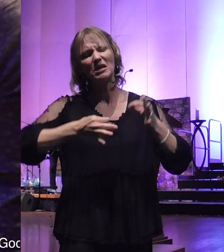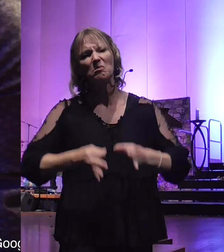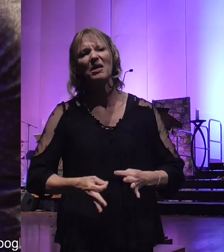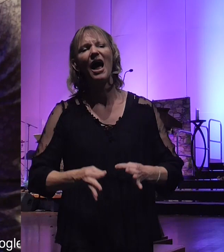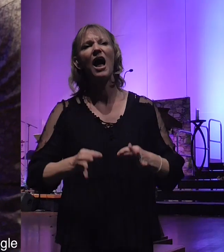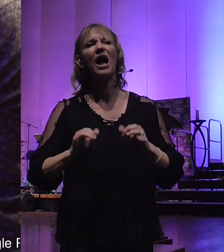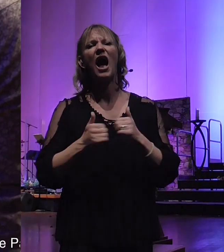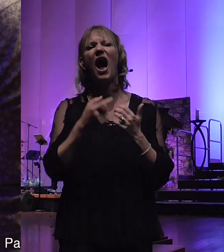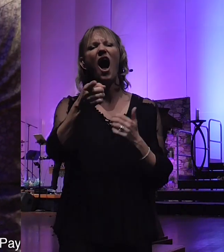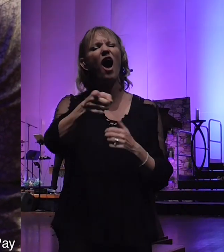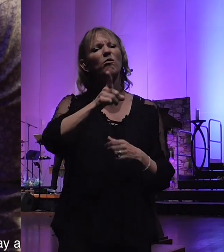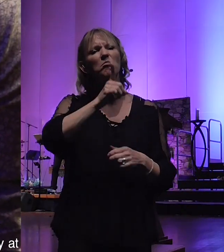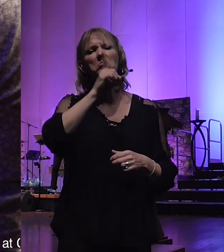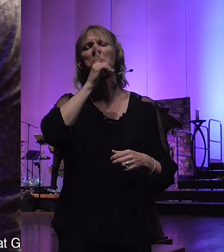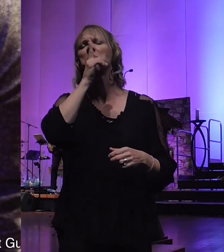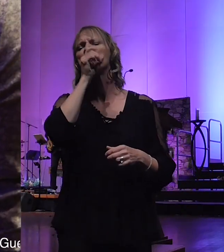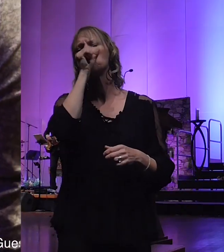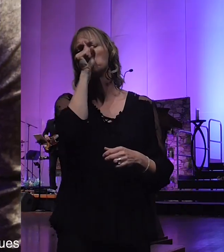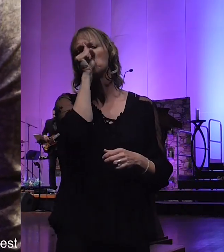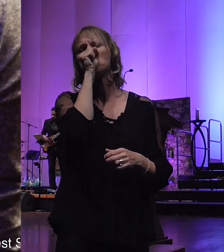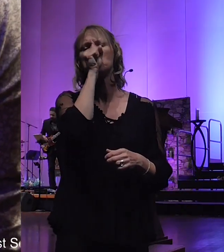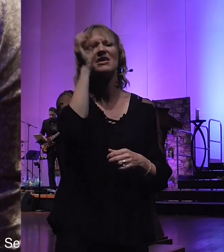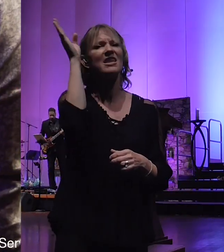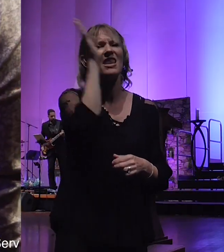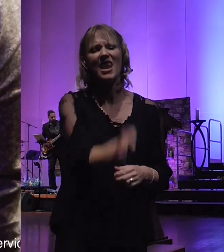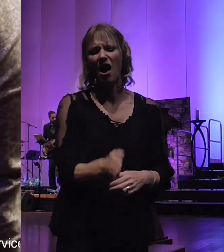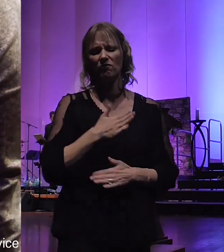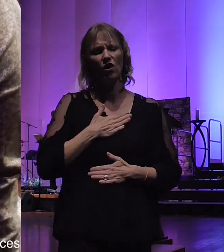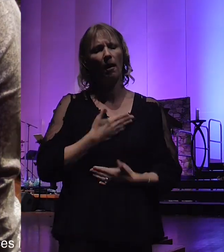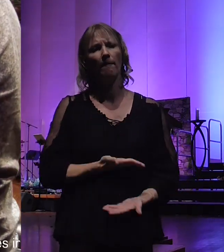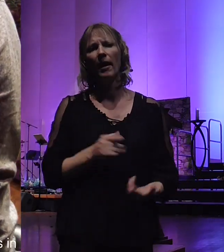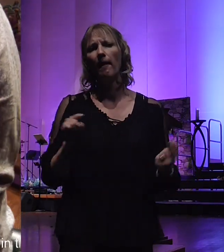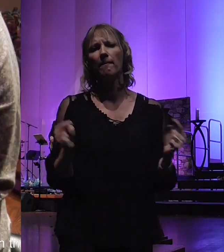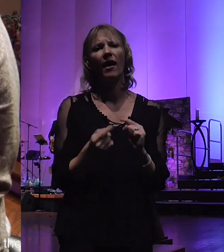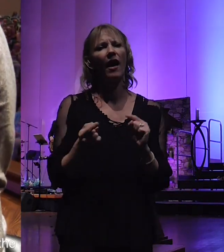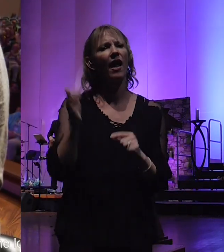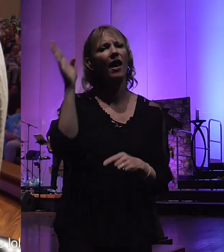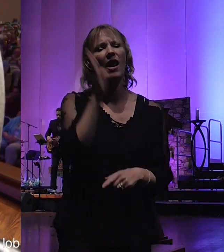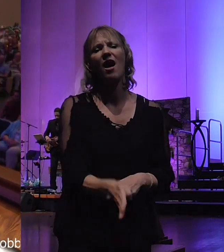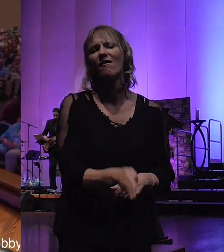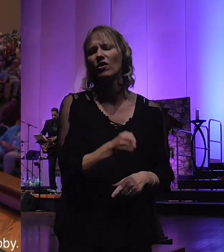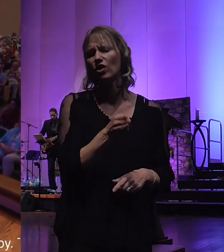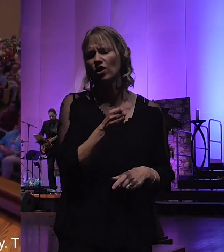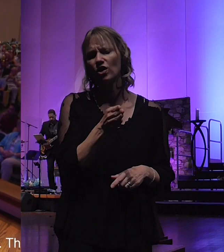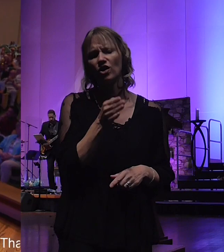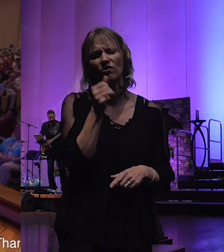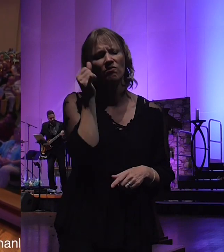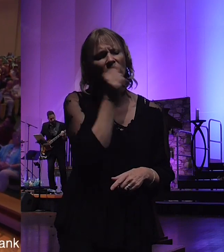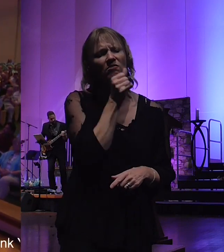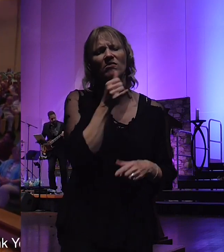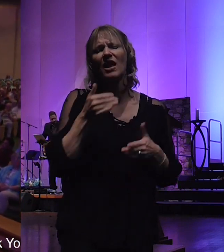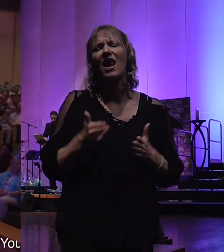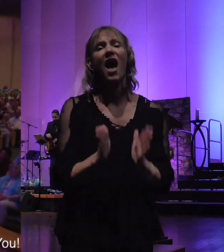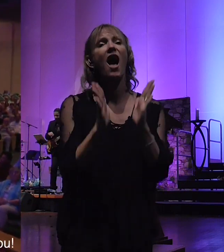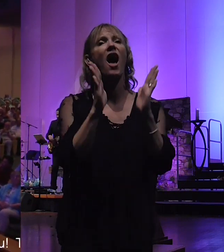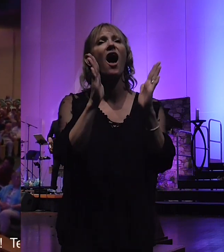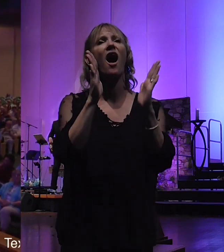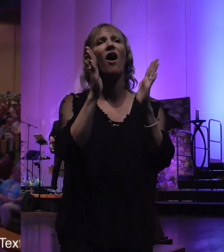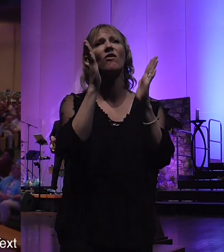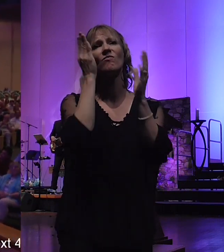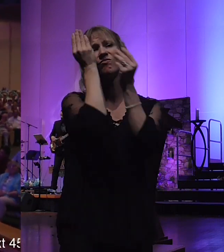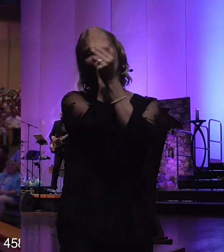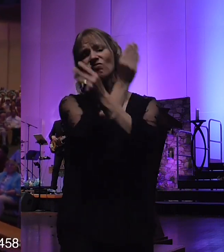how you never admit any pain. So let me just